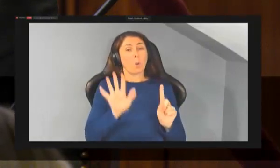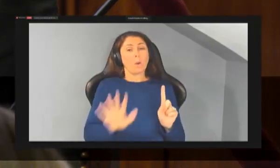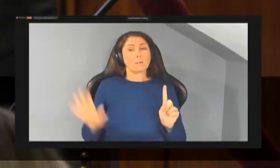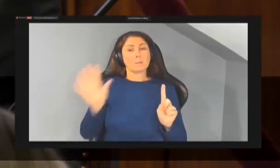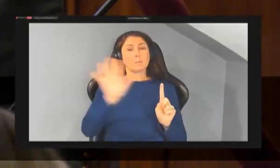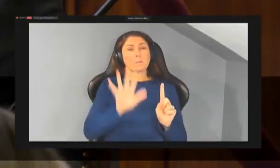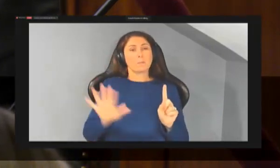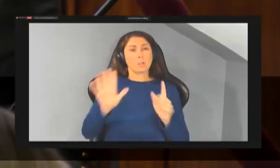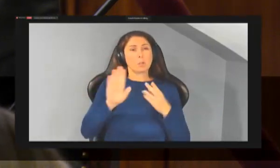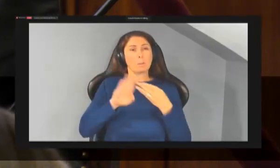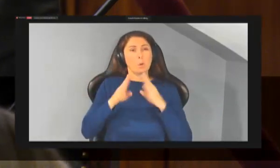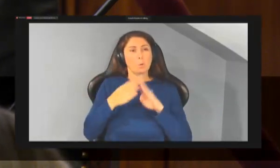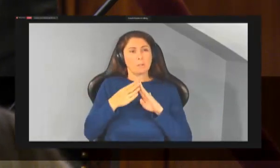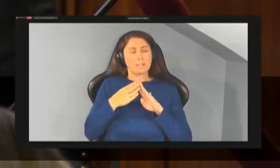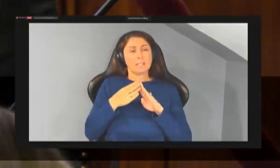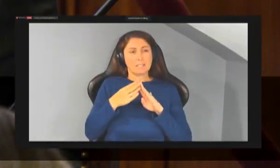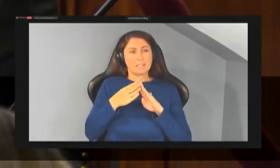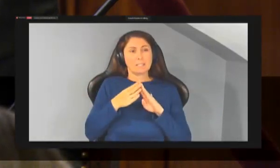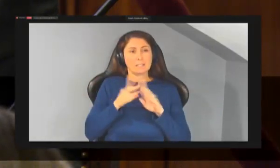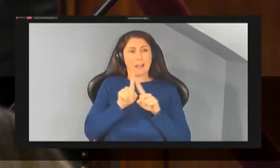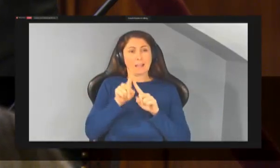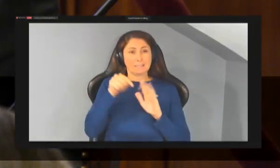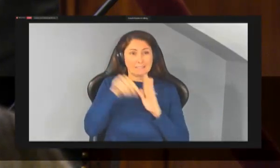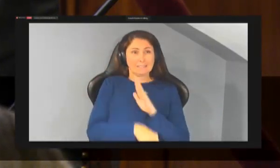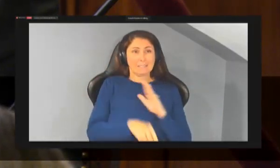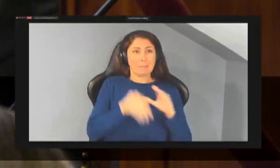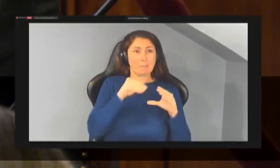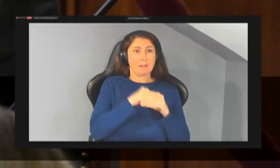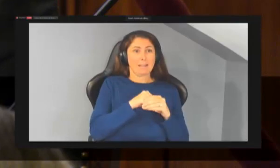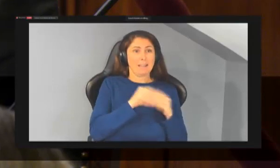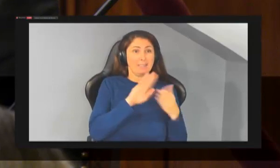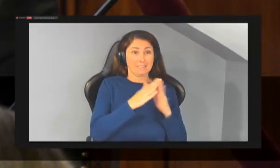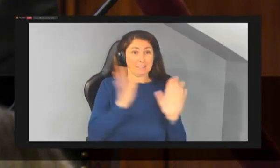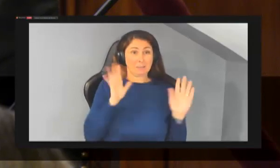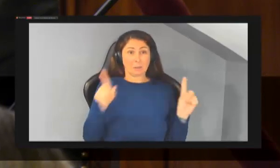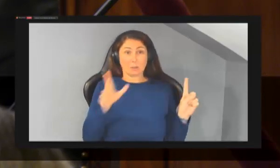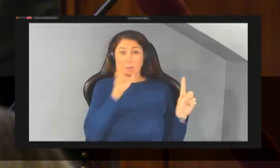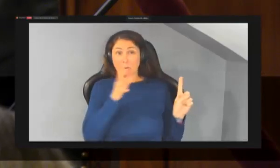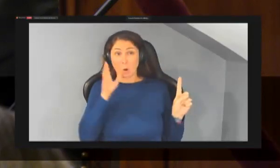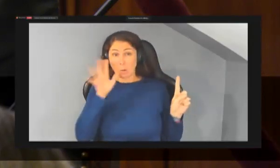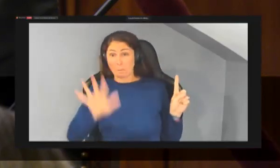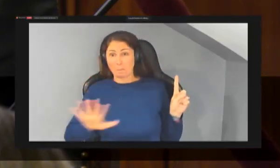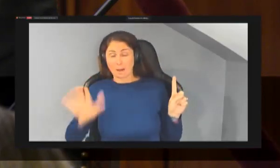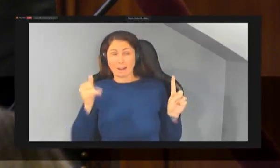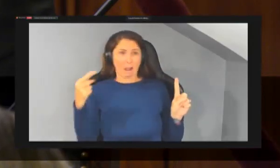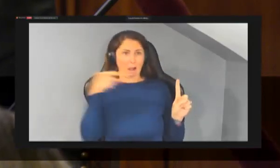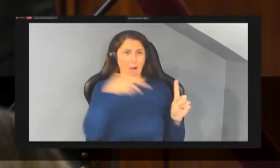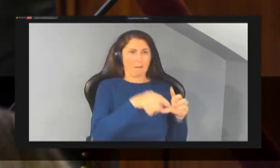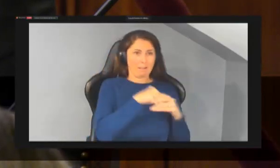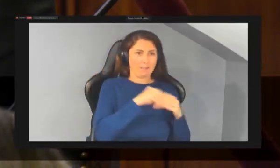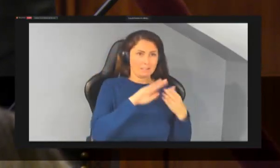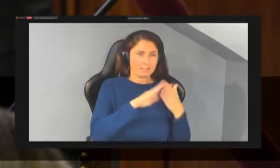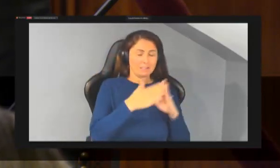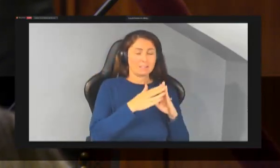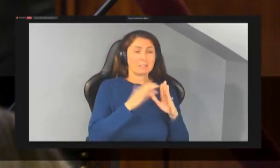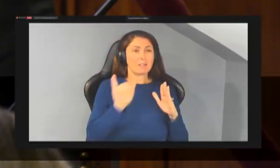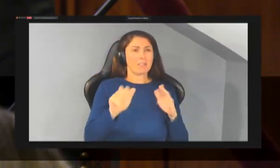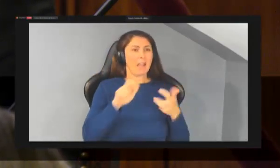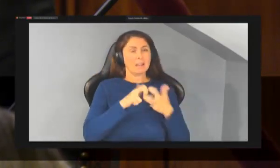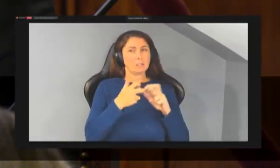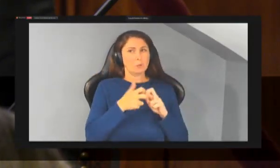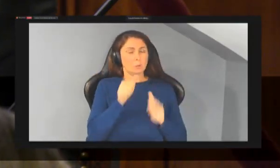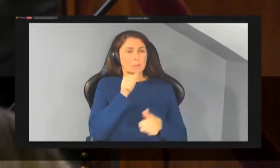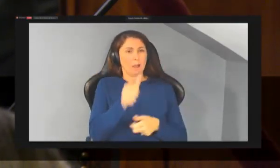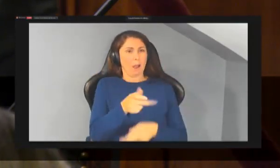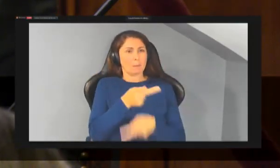hadn't been venturing as deeply into the city as it is now. But as the issue has gone unmanaged in other places